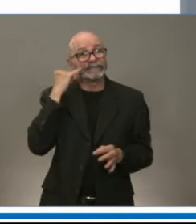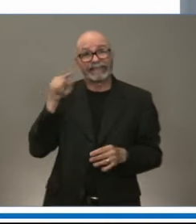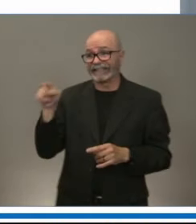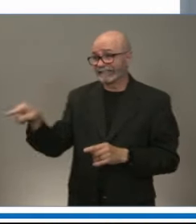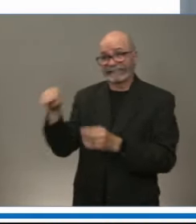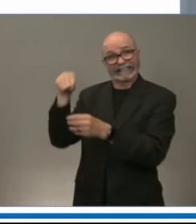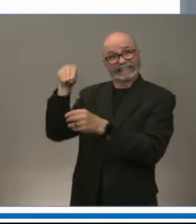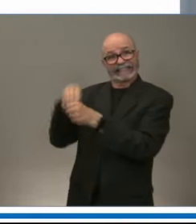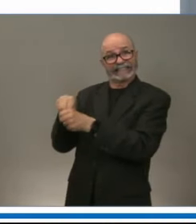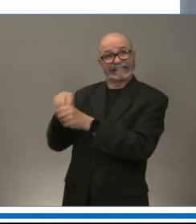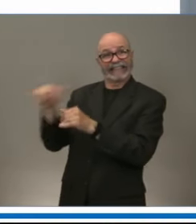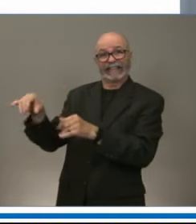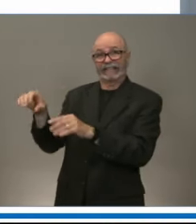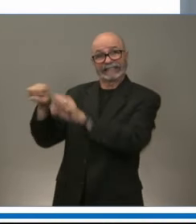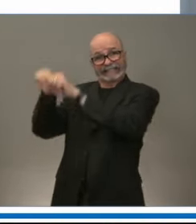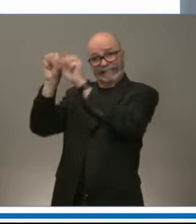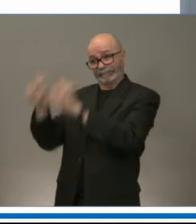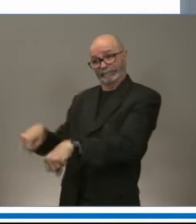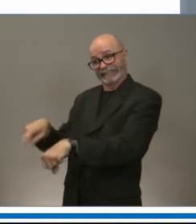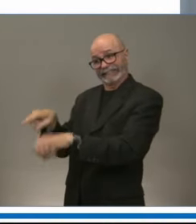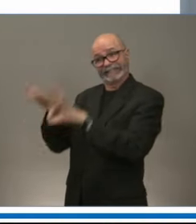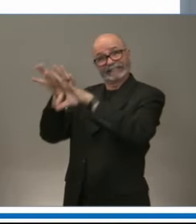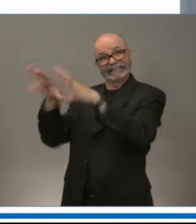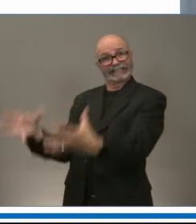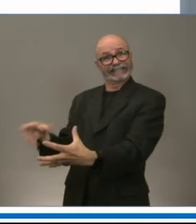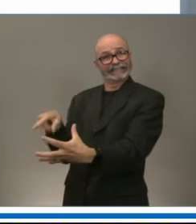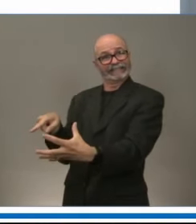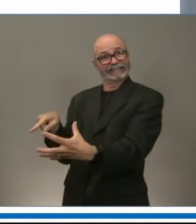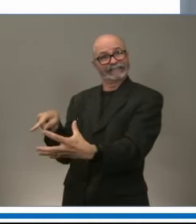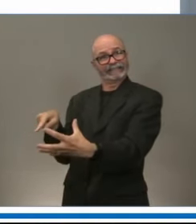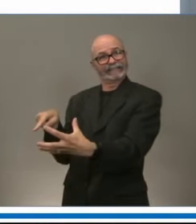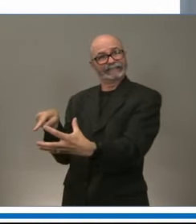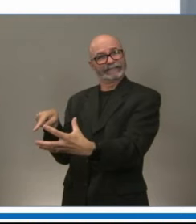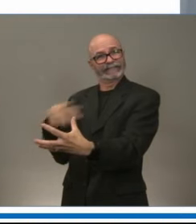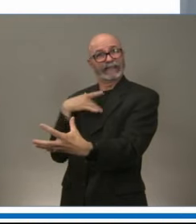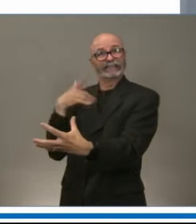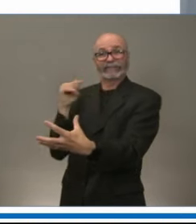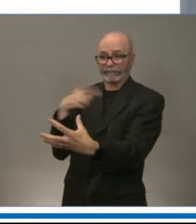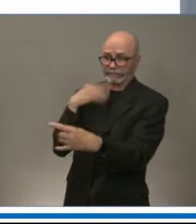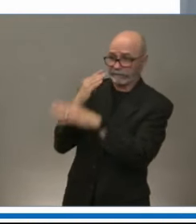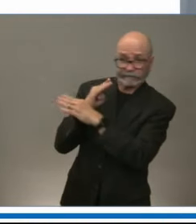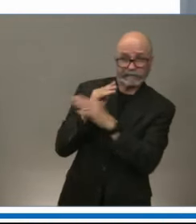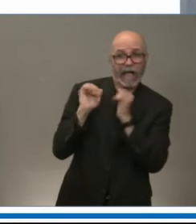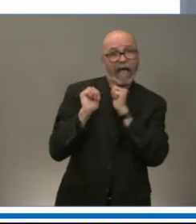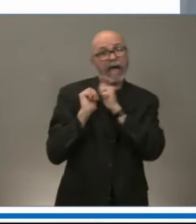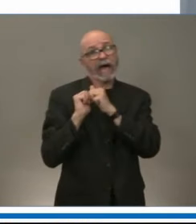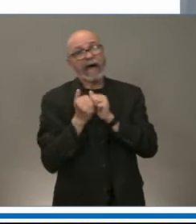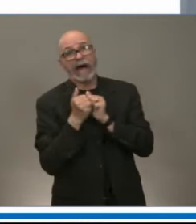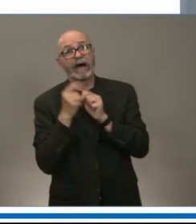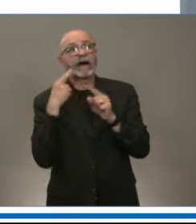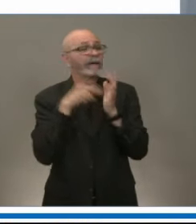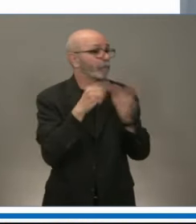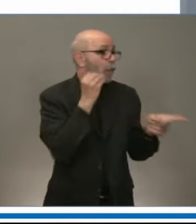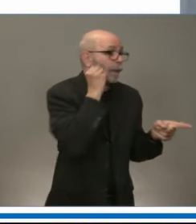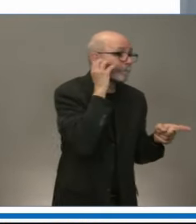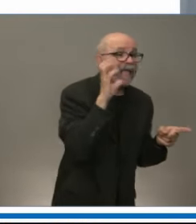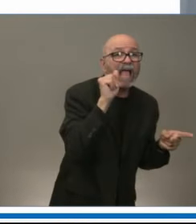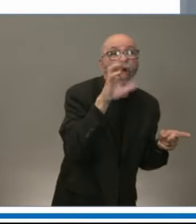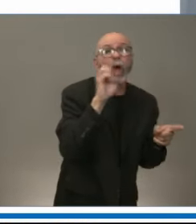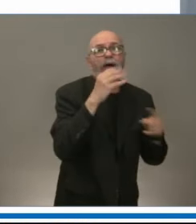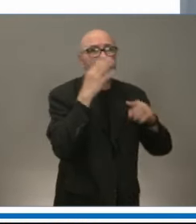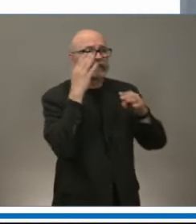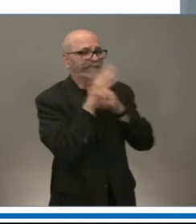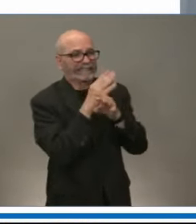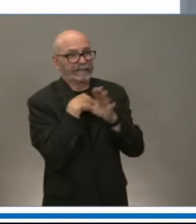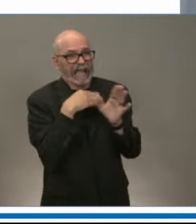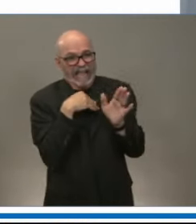said, we are going to prevent a home care worker from coming in for a period of time while we self-isolate or while we